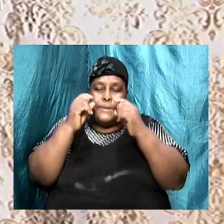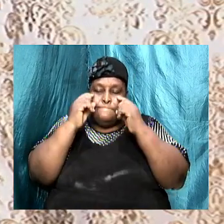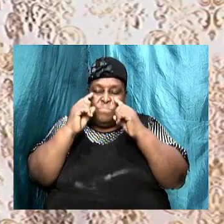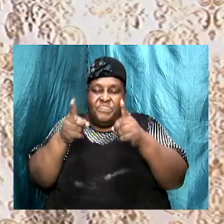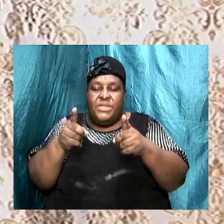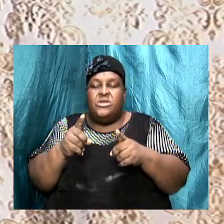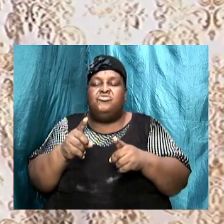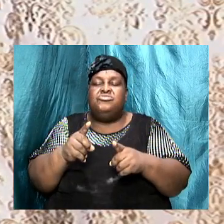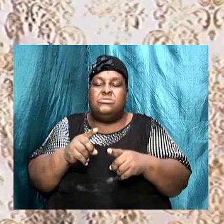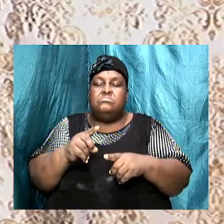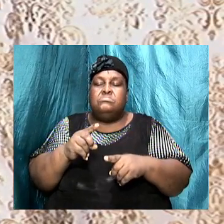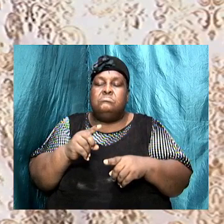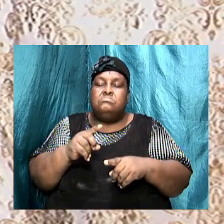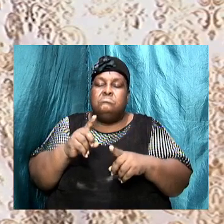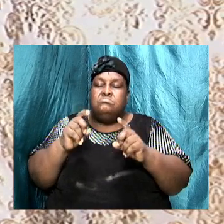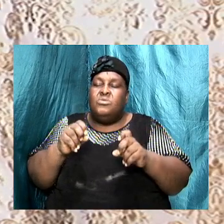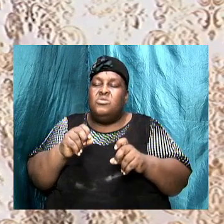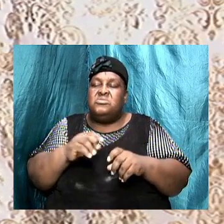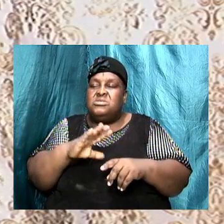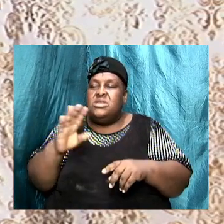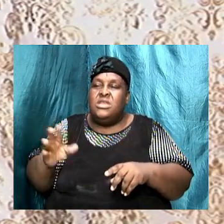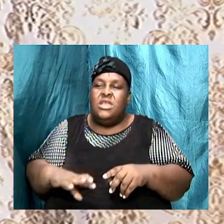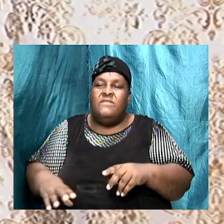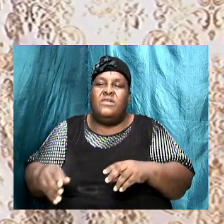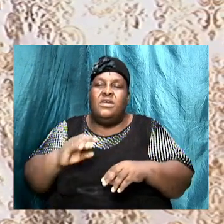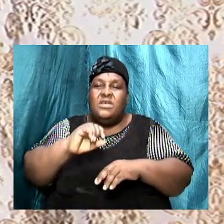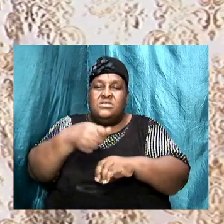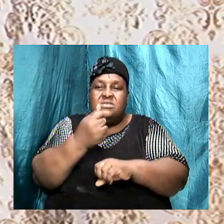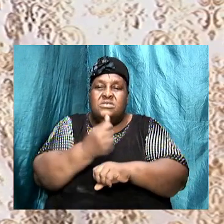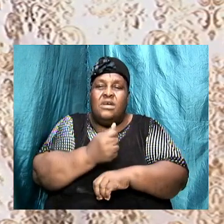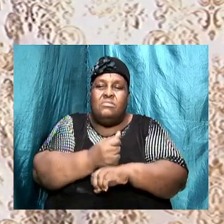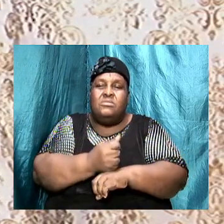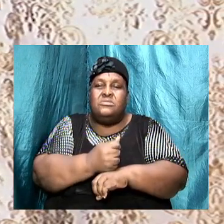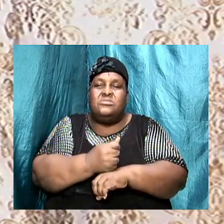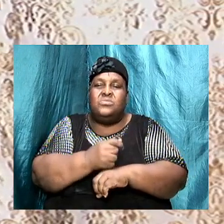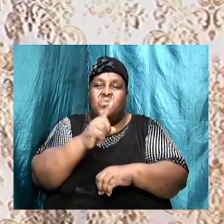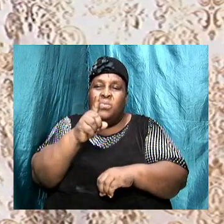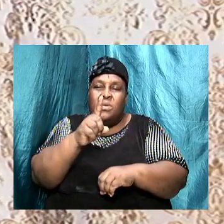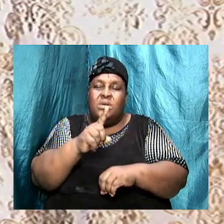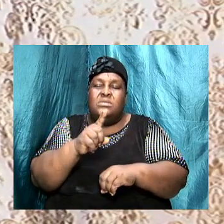never be established on one isolated passage.